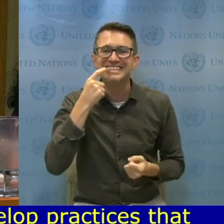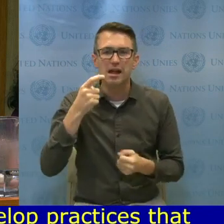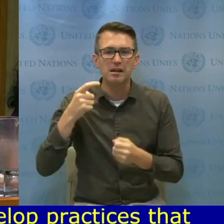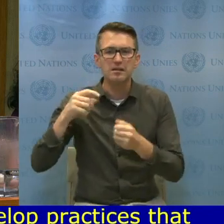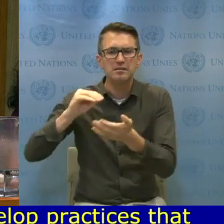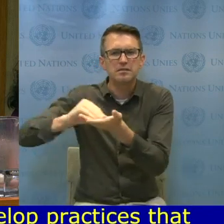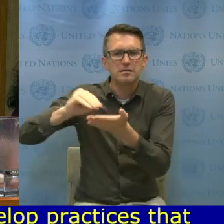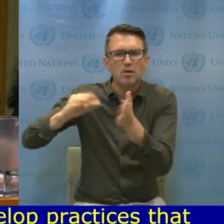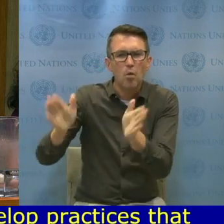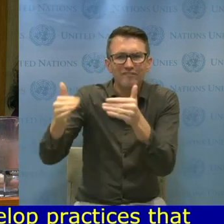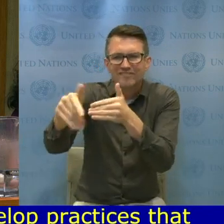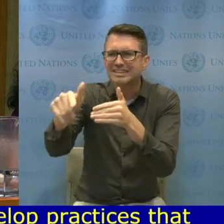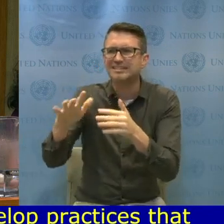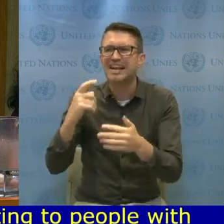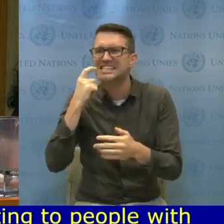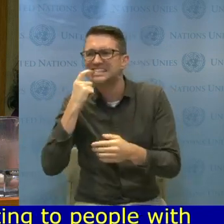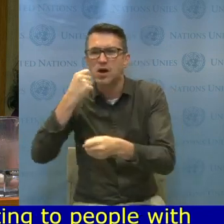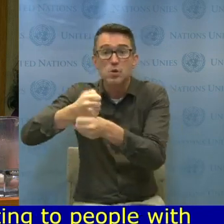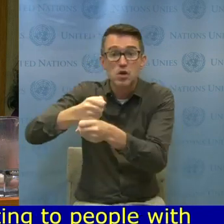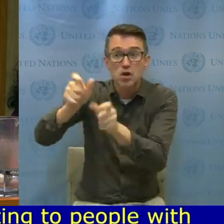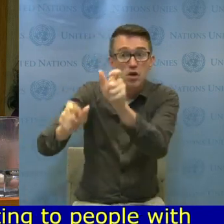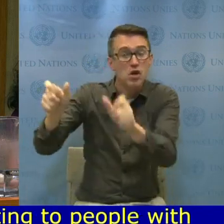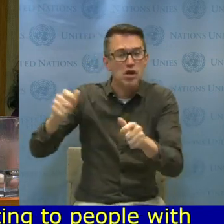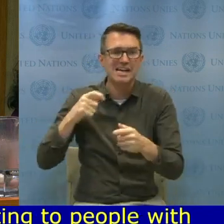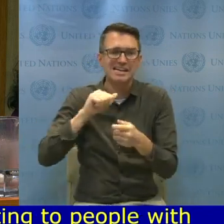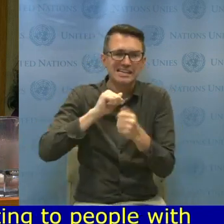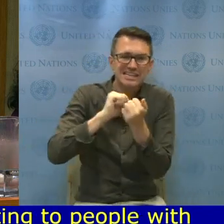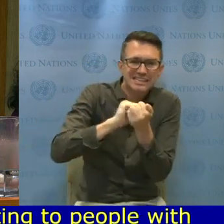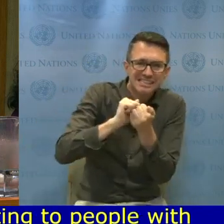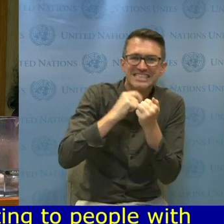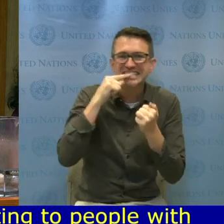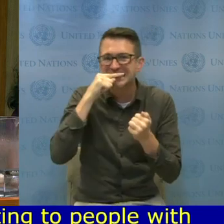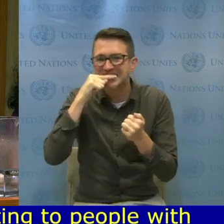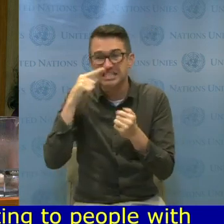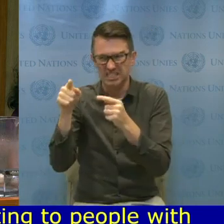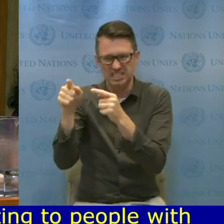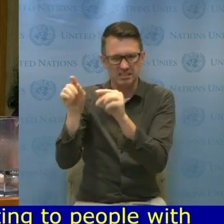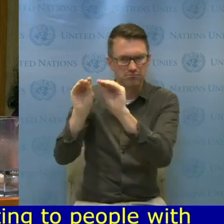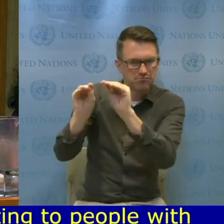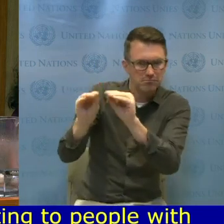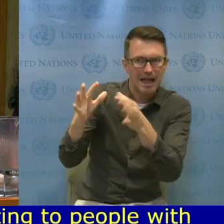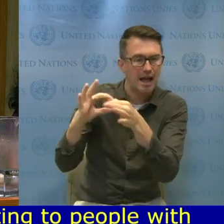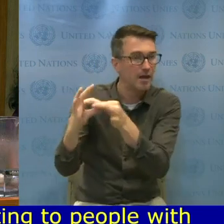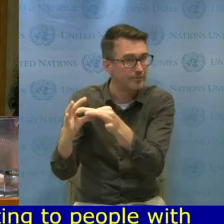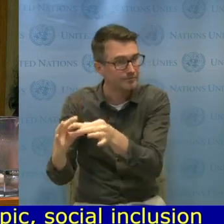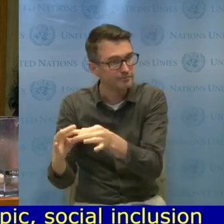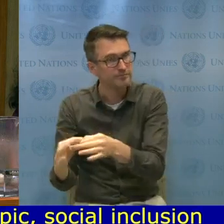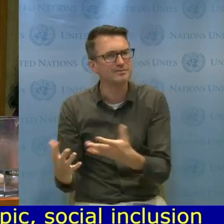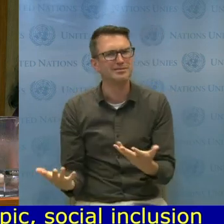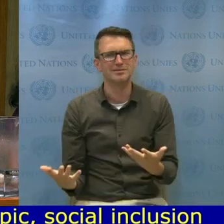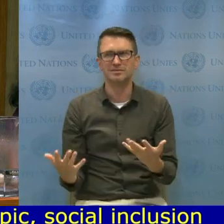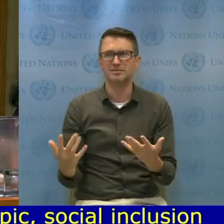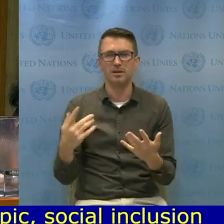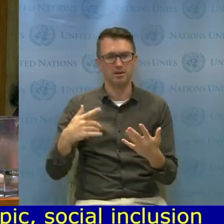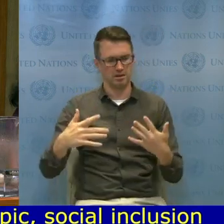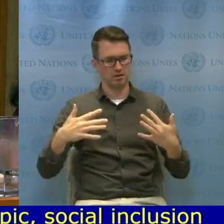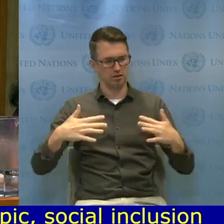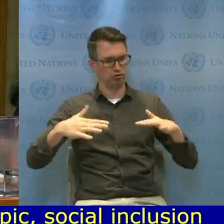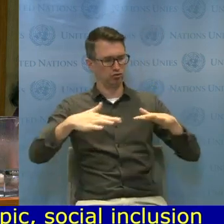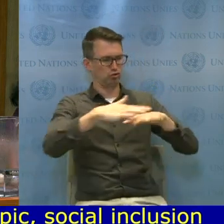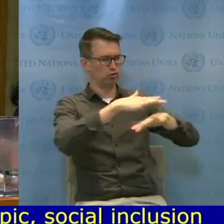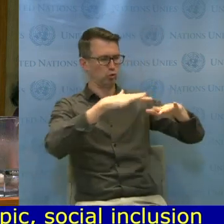one. There are many causes and factors that contribute to both. But some things are very clear